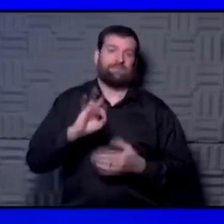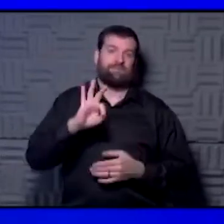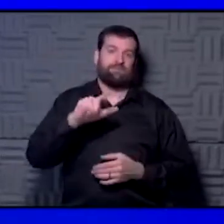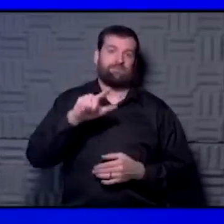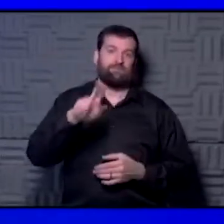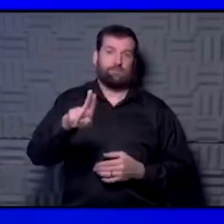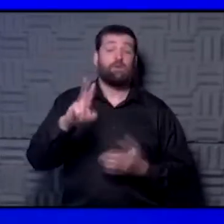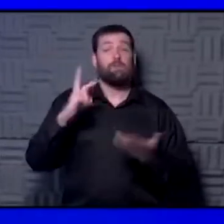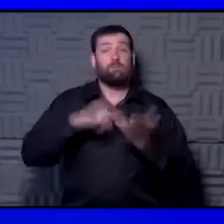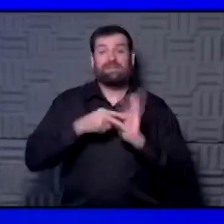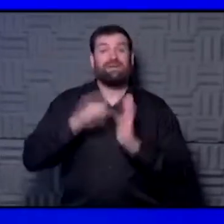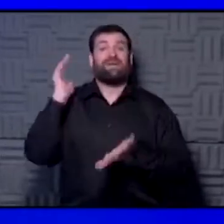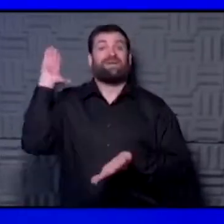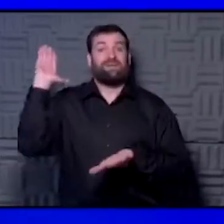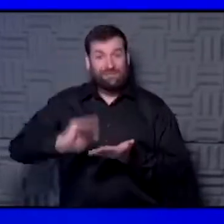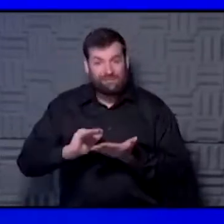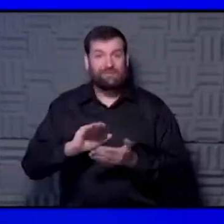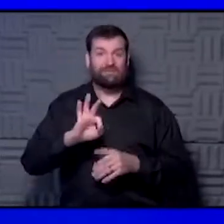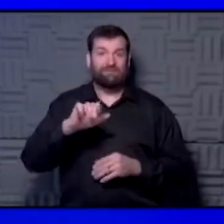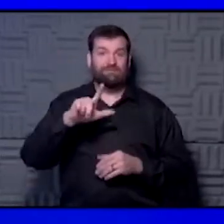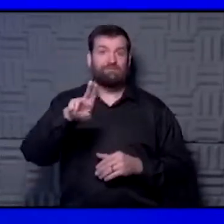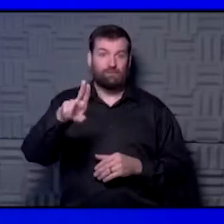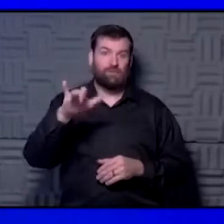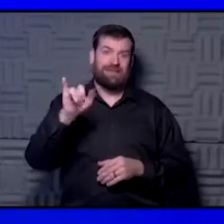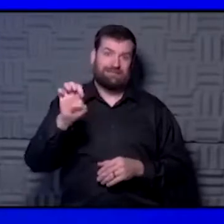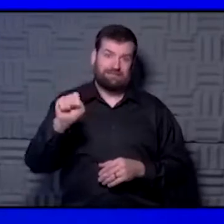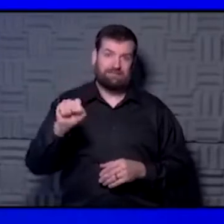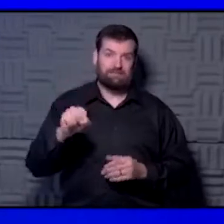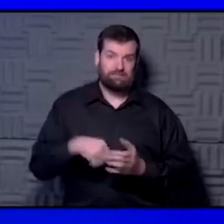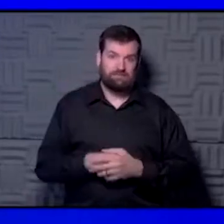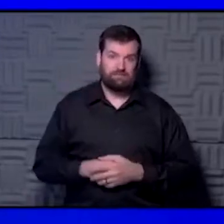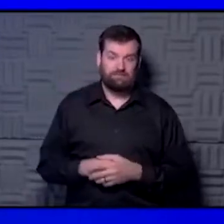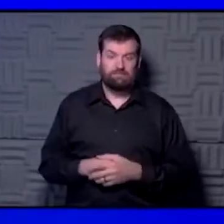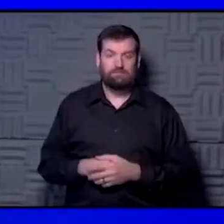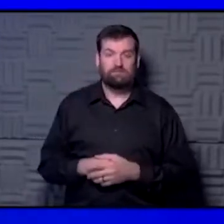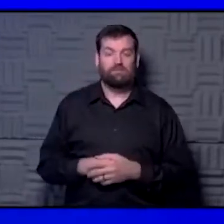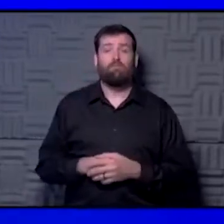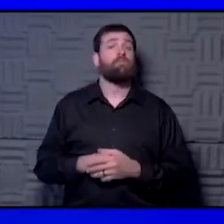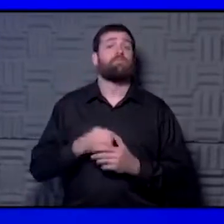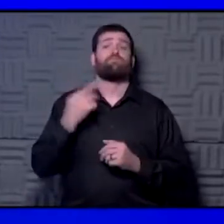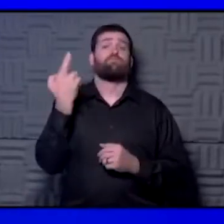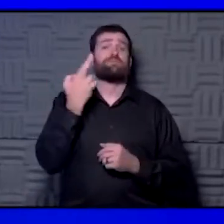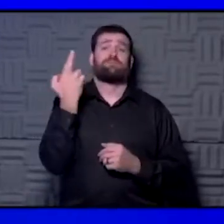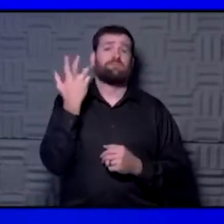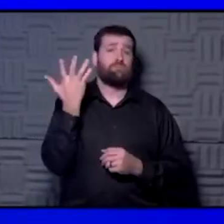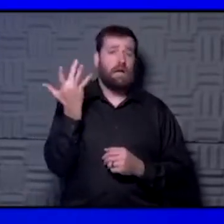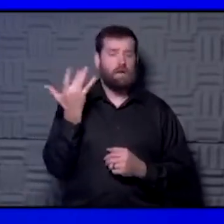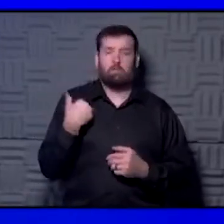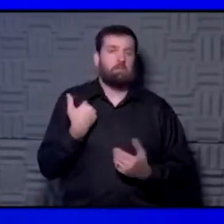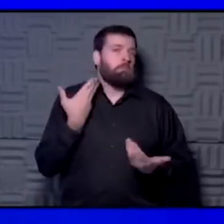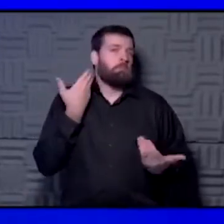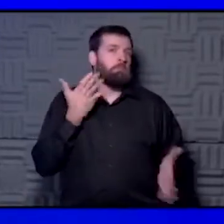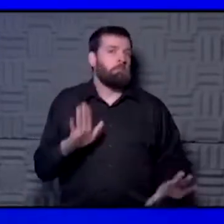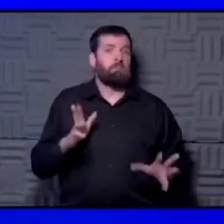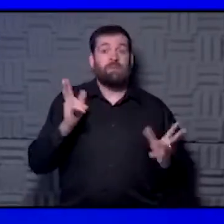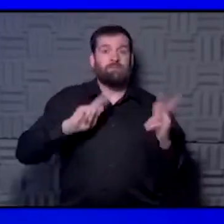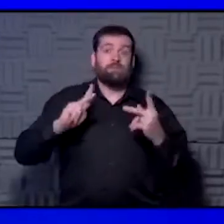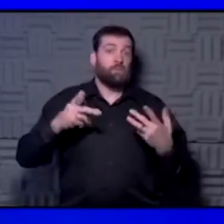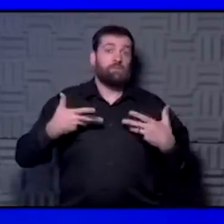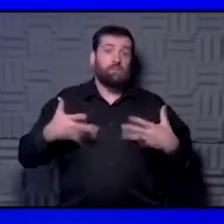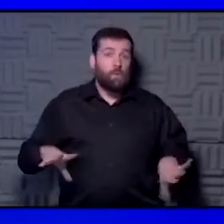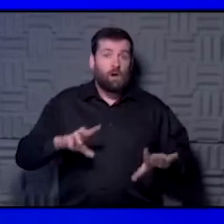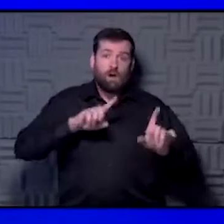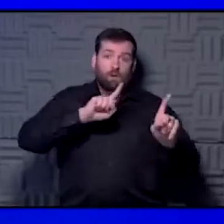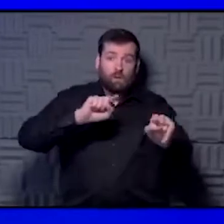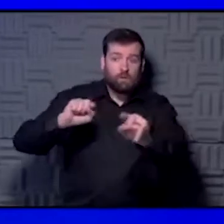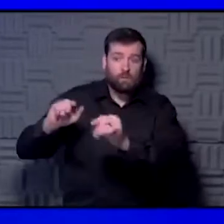flu, meaning it has decreased influenza cases. What are the reasons exactly for that? Who knows? Are people not wanting to go to the